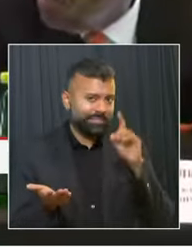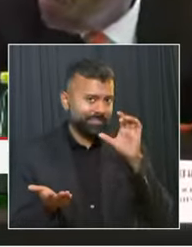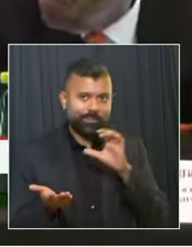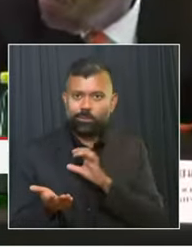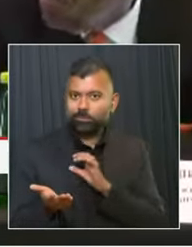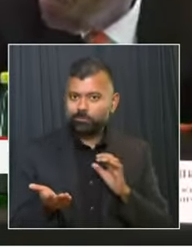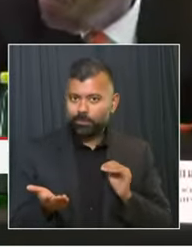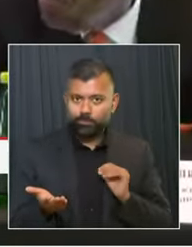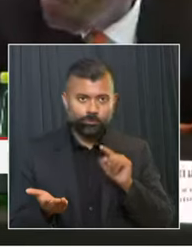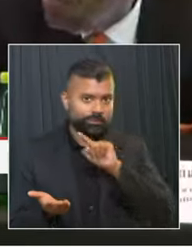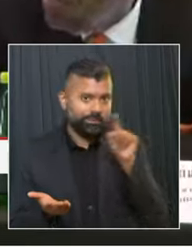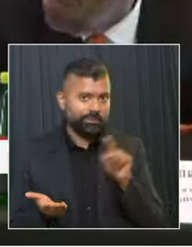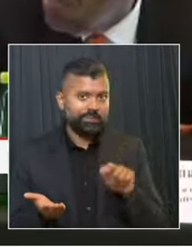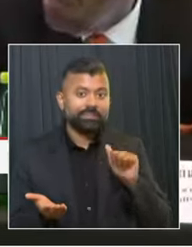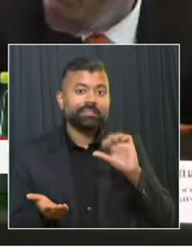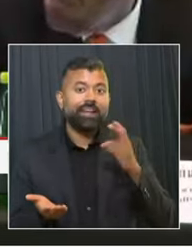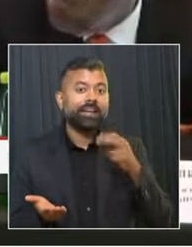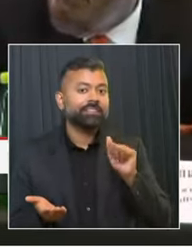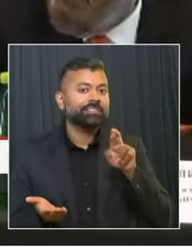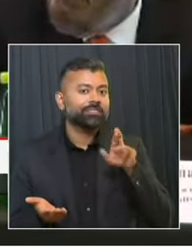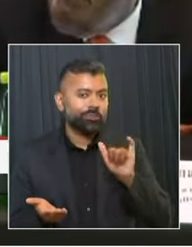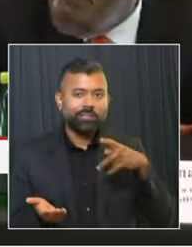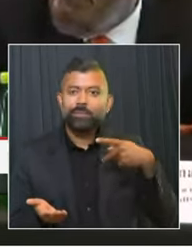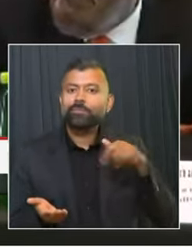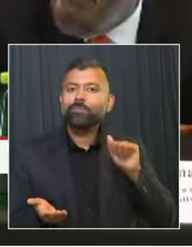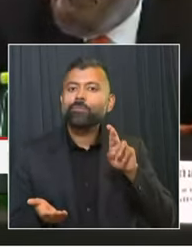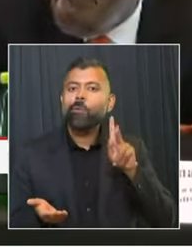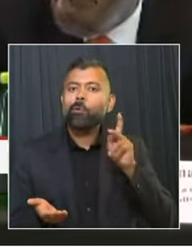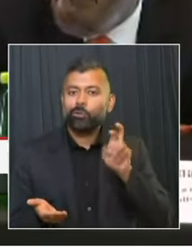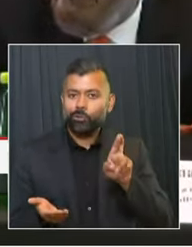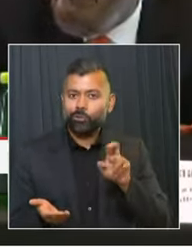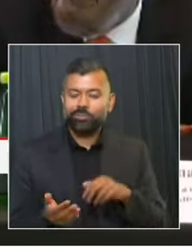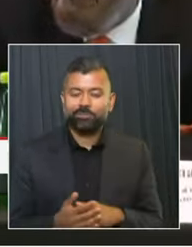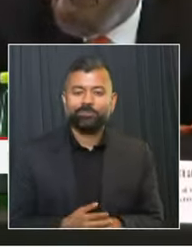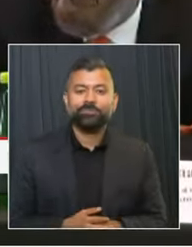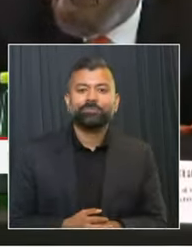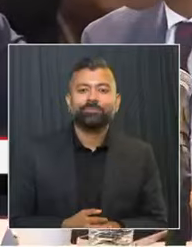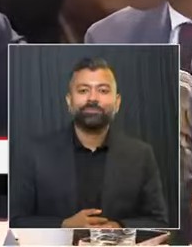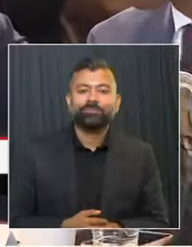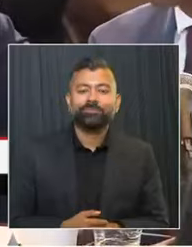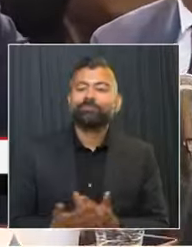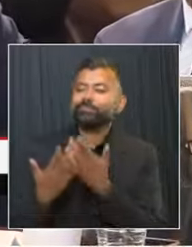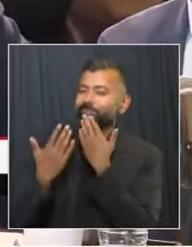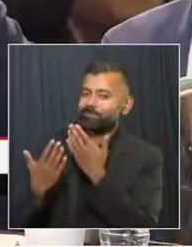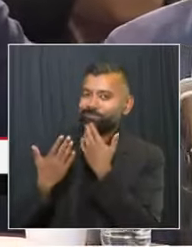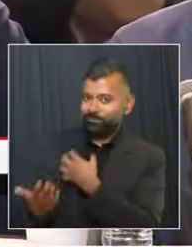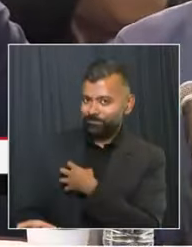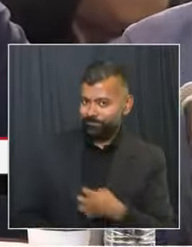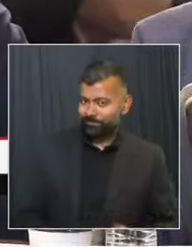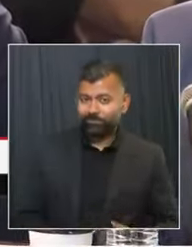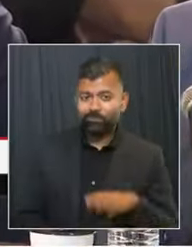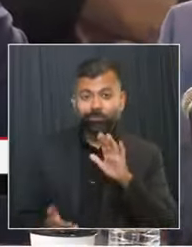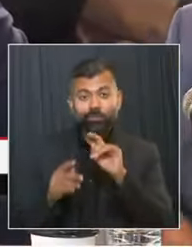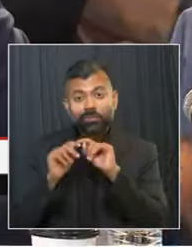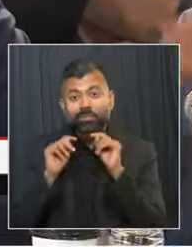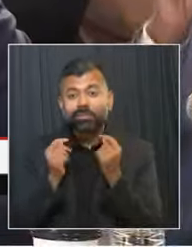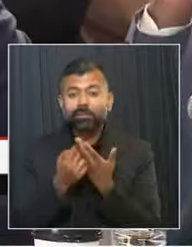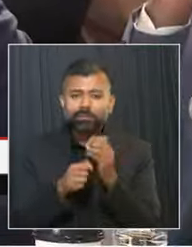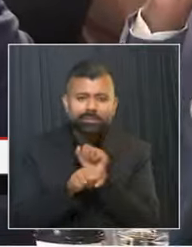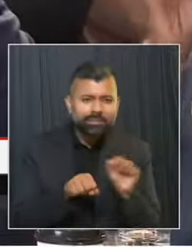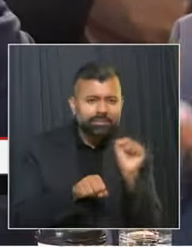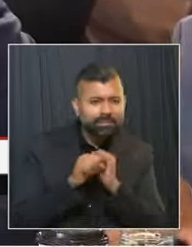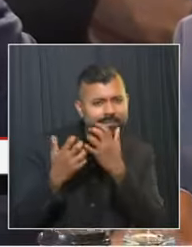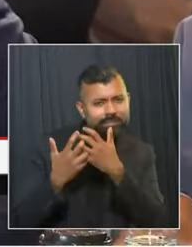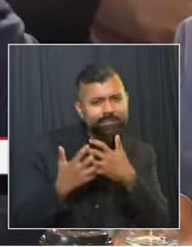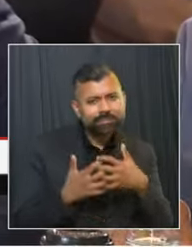your team, on the investments that you've made. I want to continue with the focus on education. I will say at the